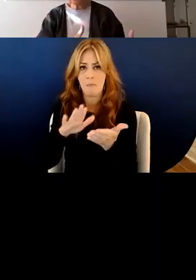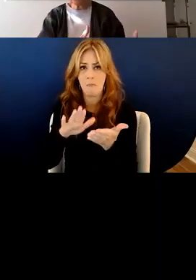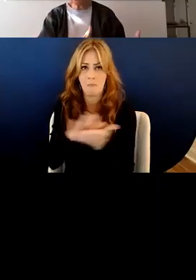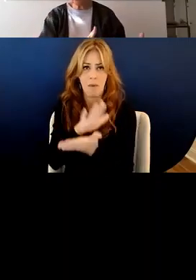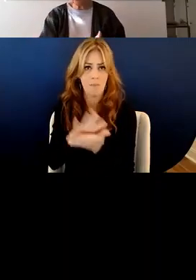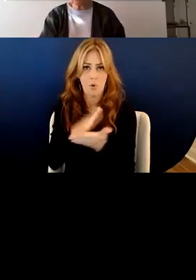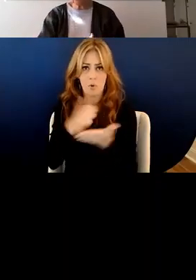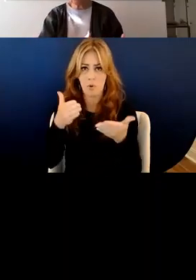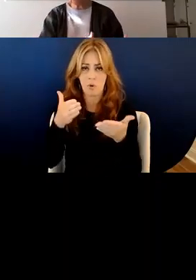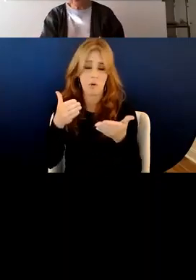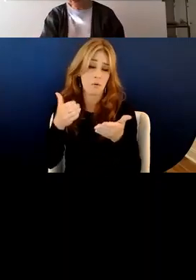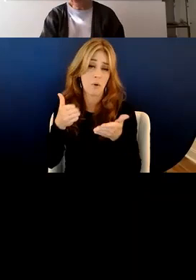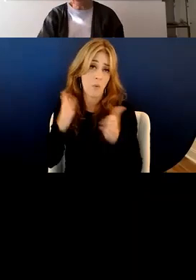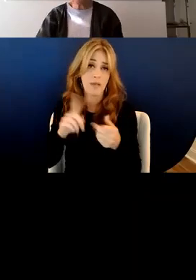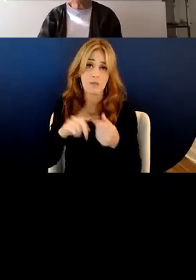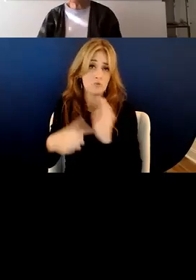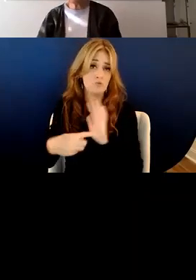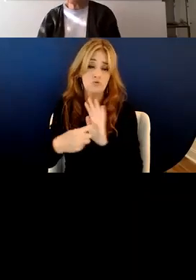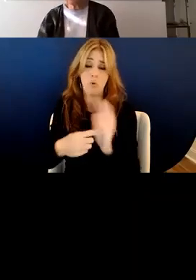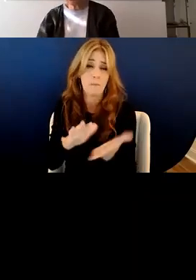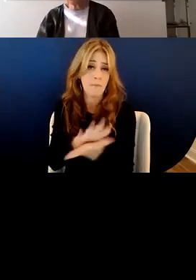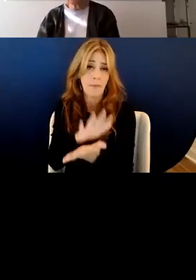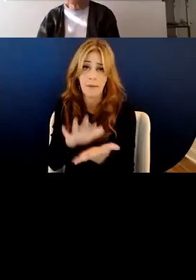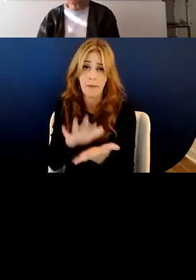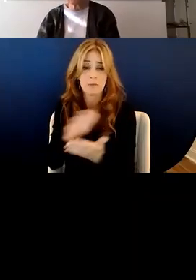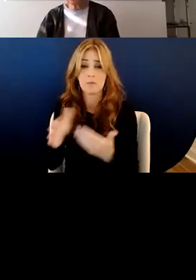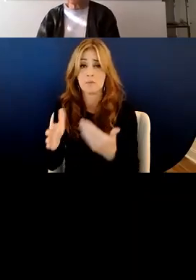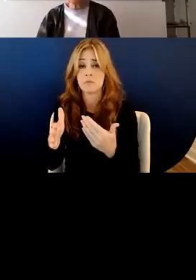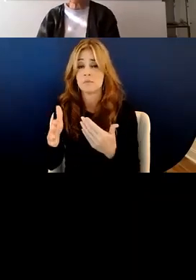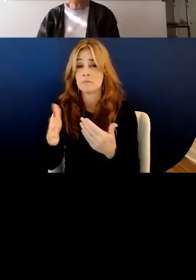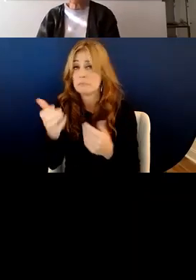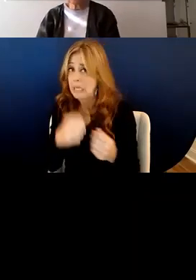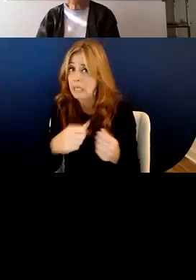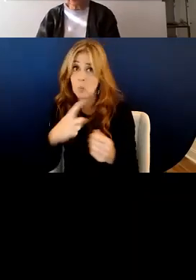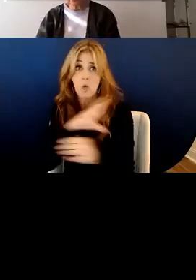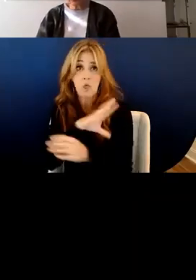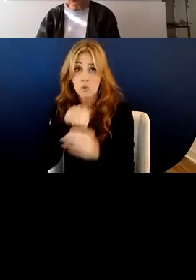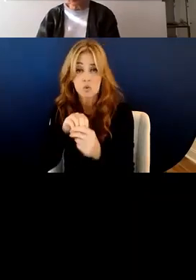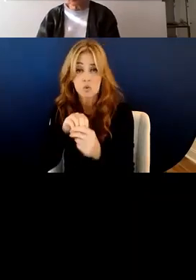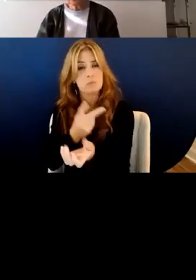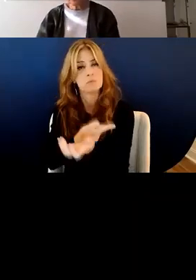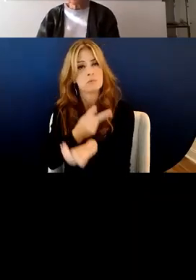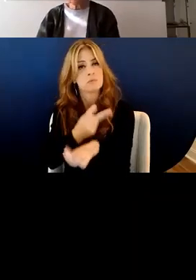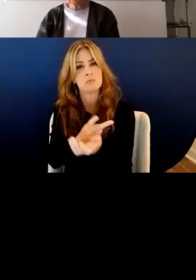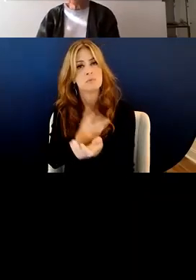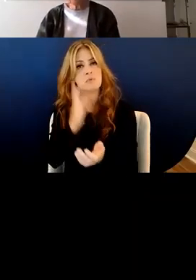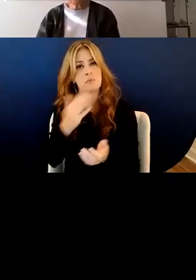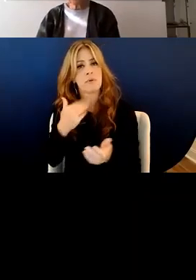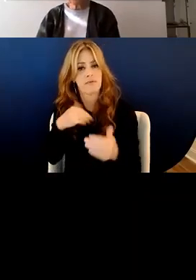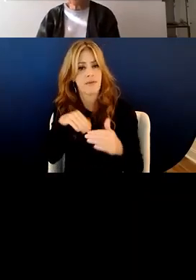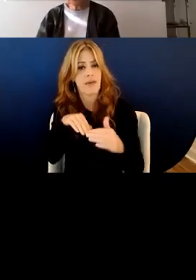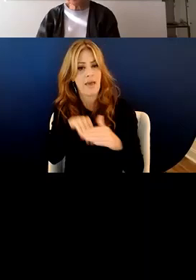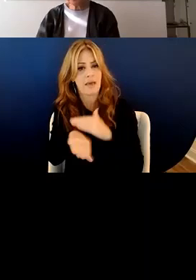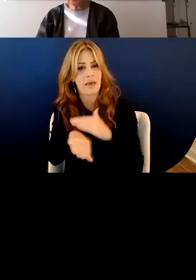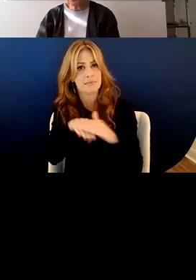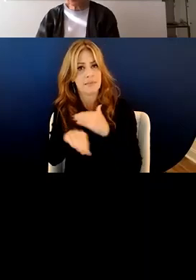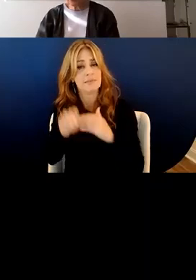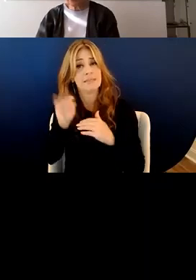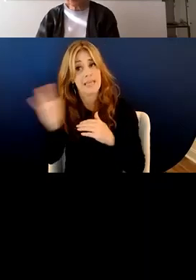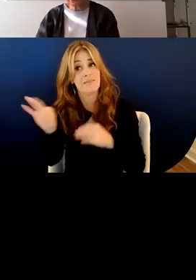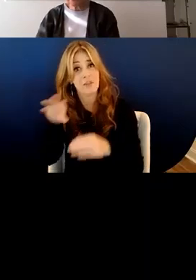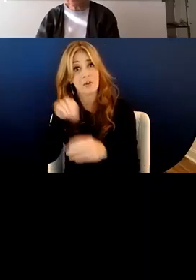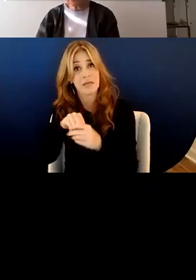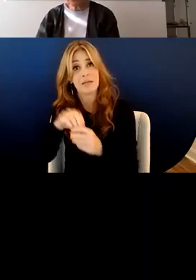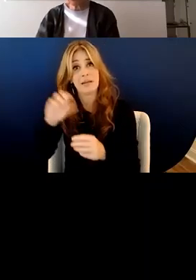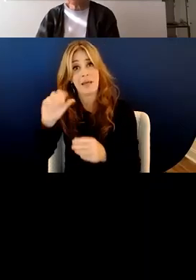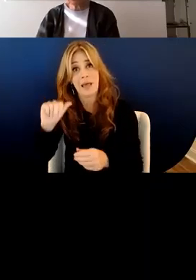think everyone, including graduate students, essentially will have access as long as they're participating in an